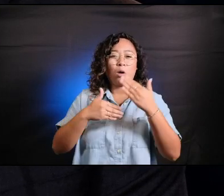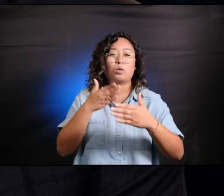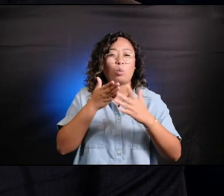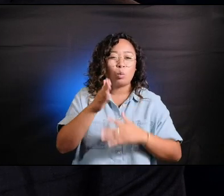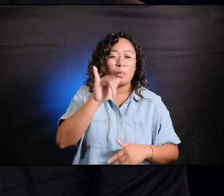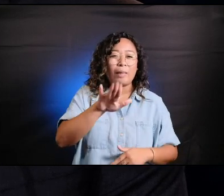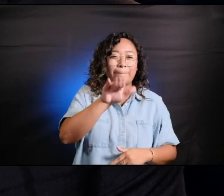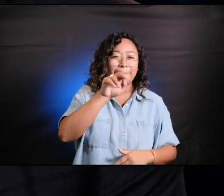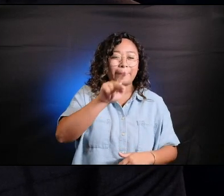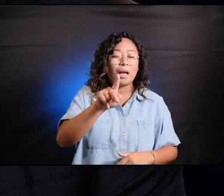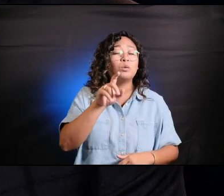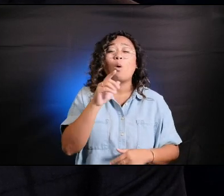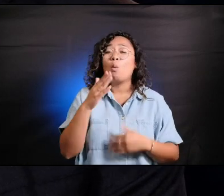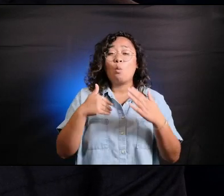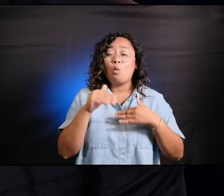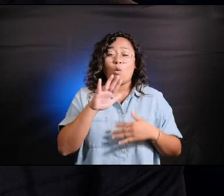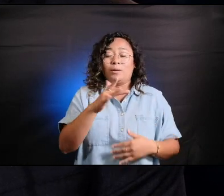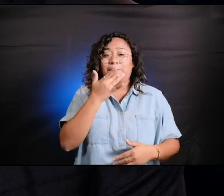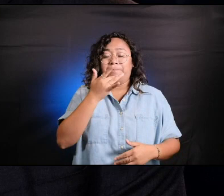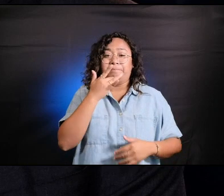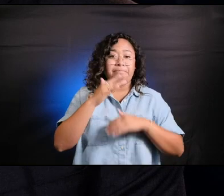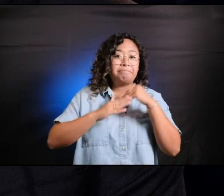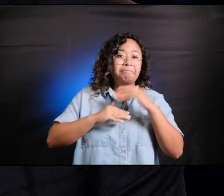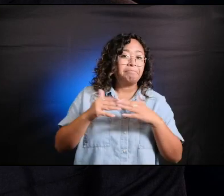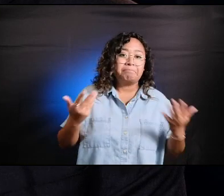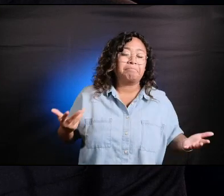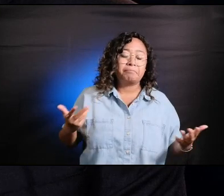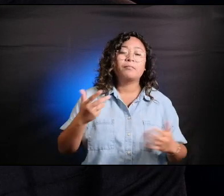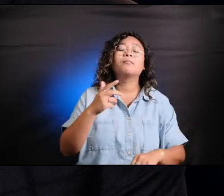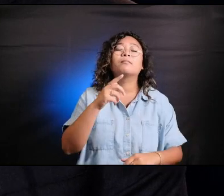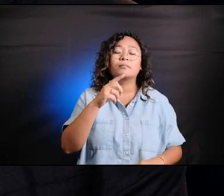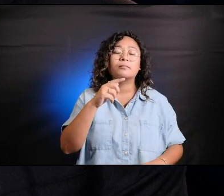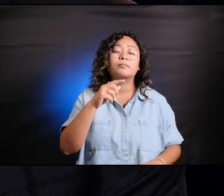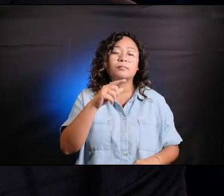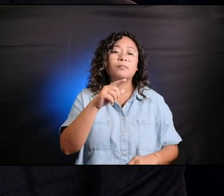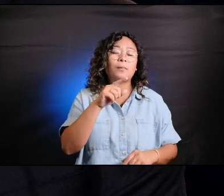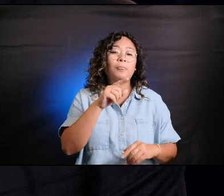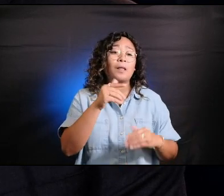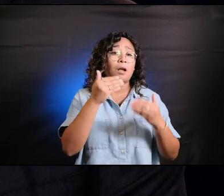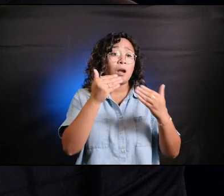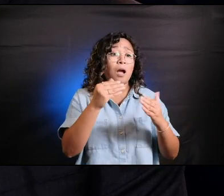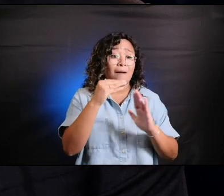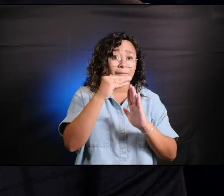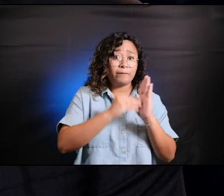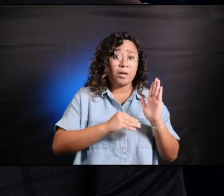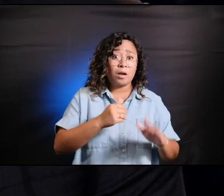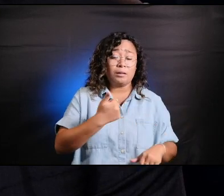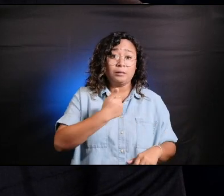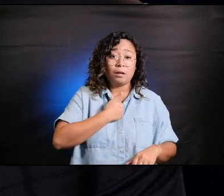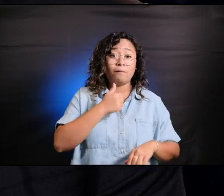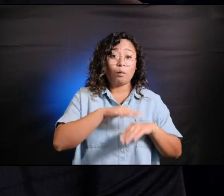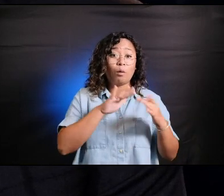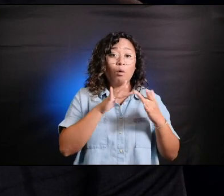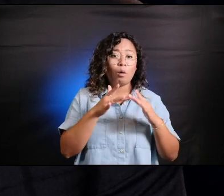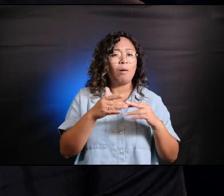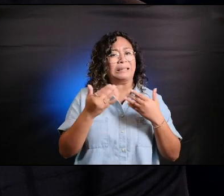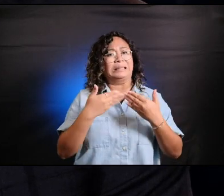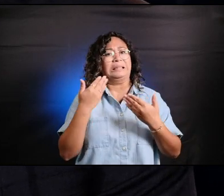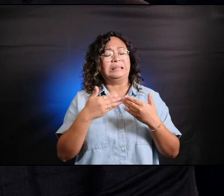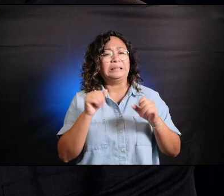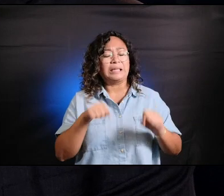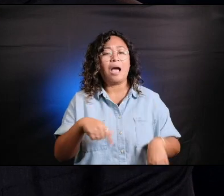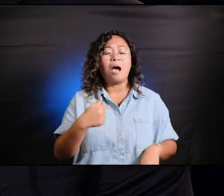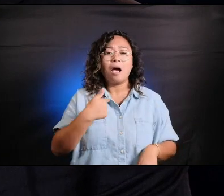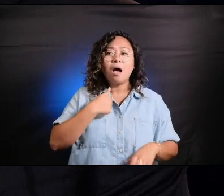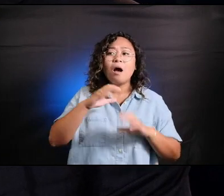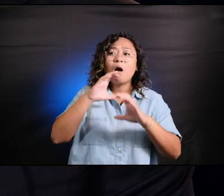So whatever your comfort level in doing, certainly filling it out by yourself online is easiest. I had